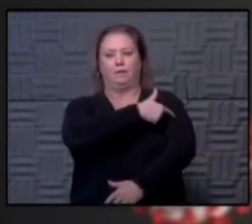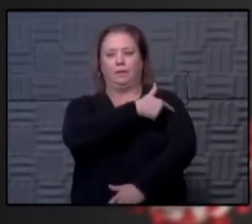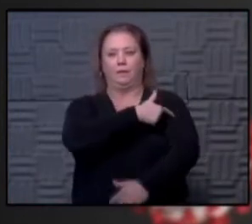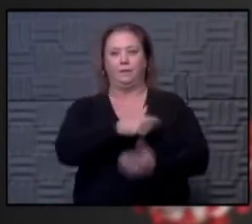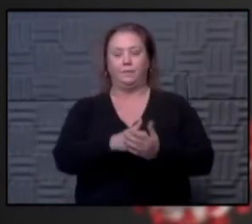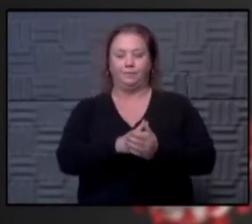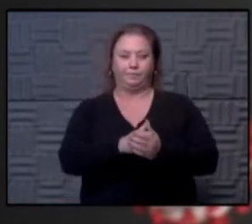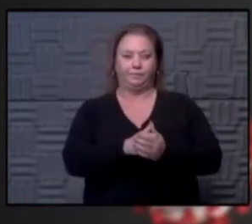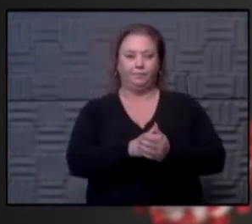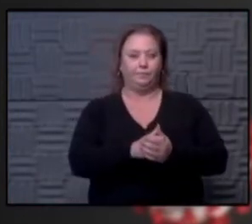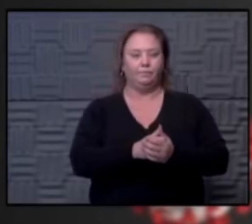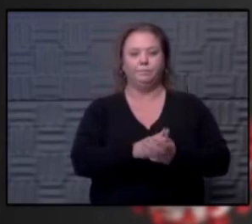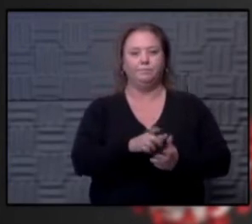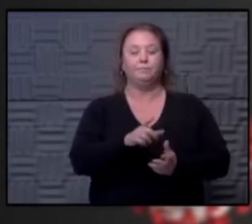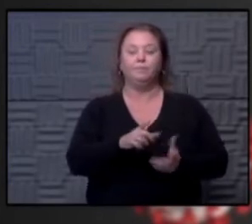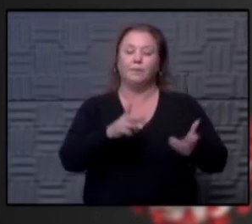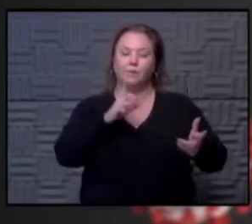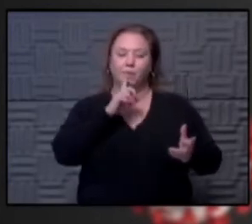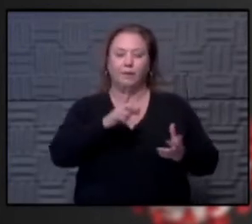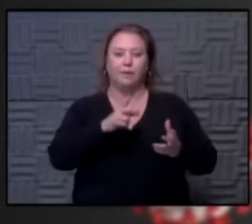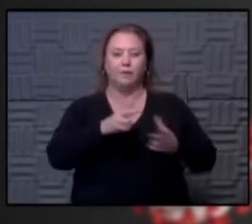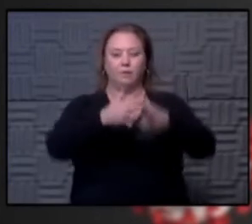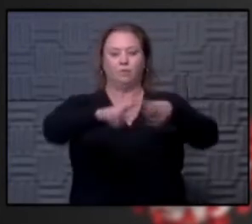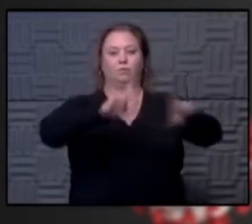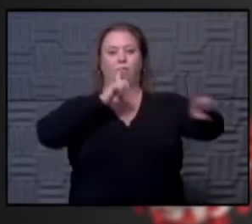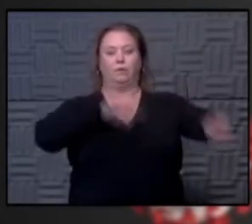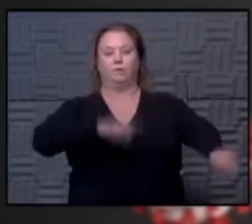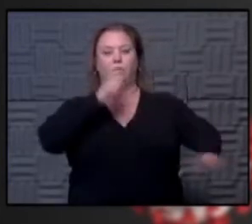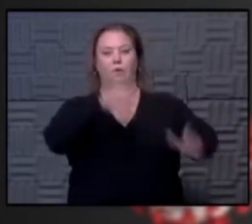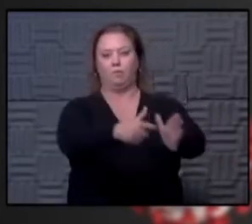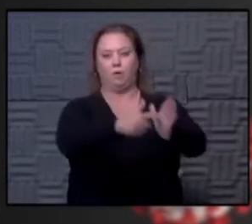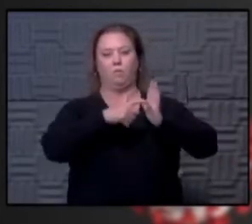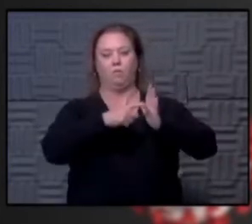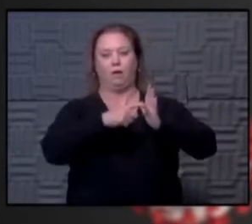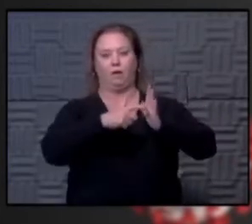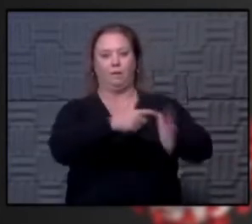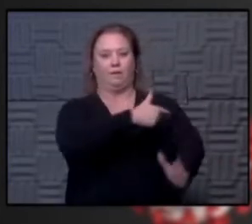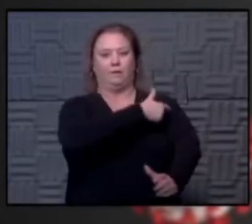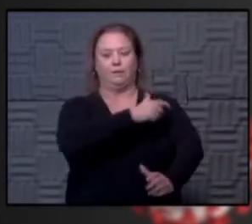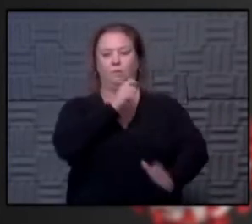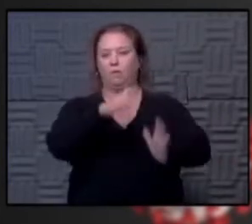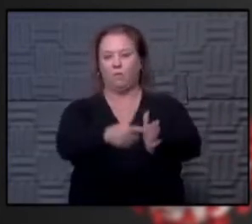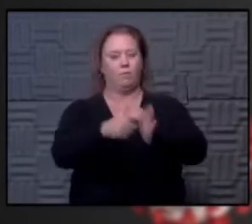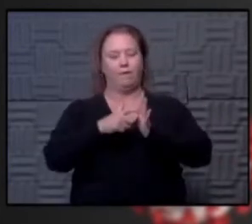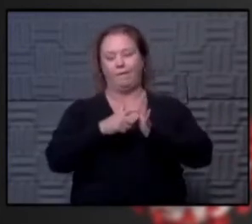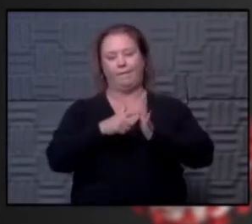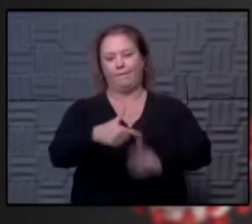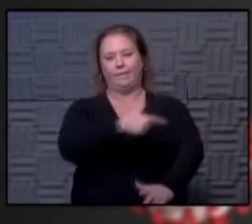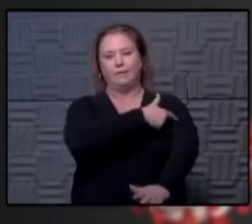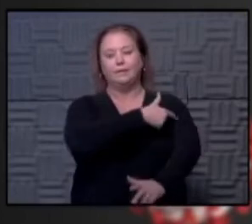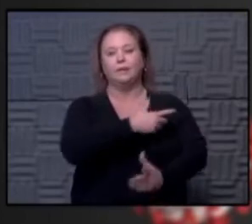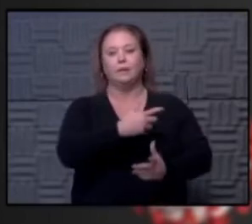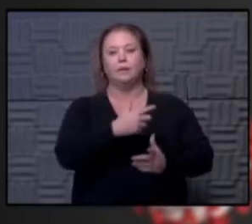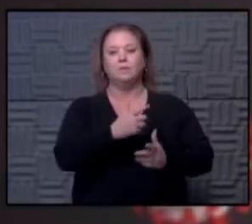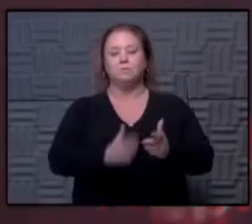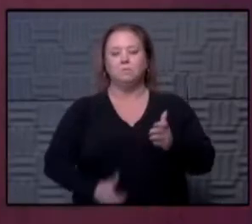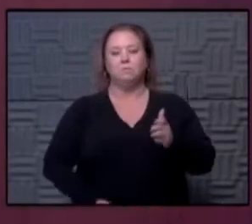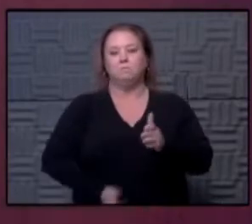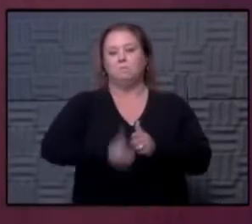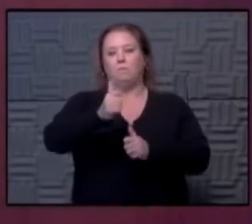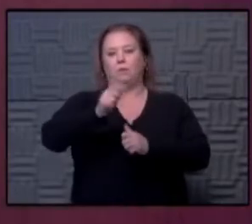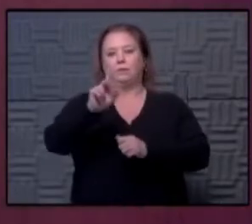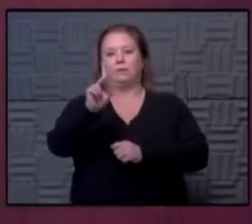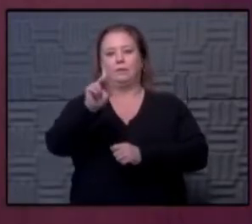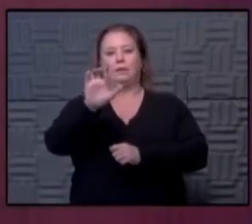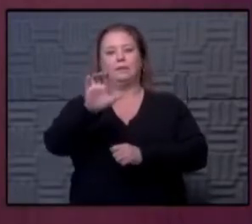the short answer is we're not going to require our employees or physicians to get the vaccine. We're not going to mandate it. We do, as most metro